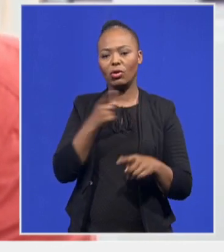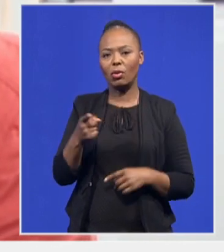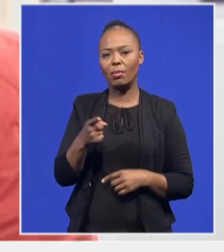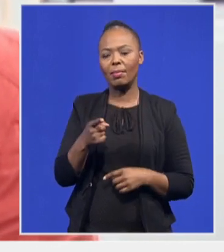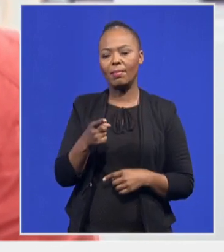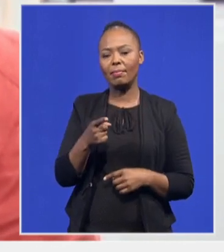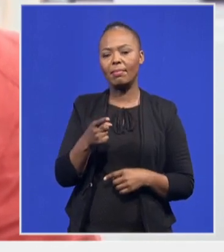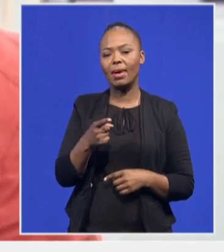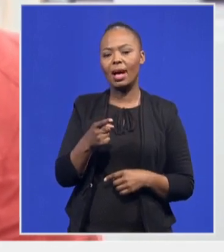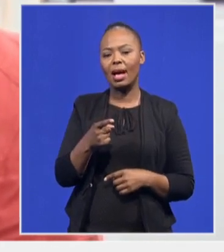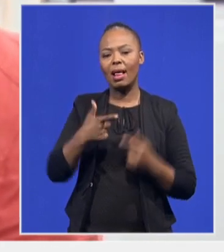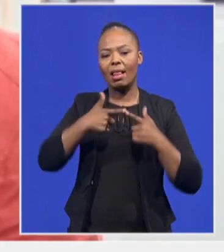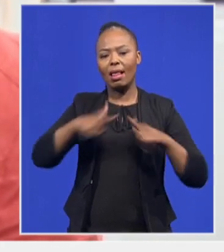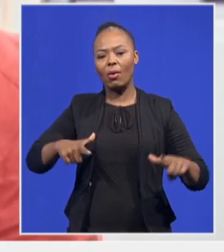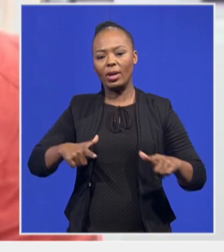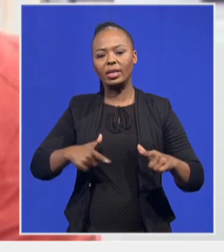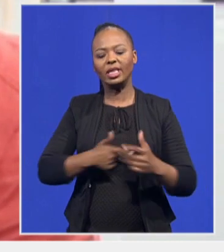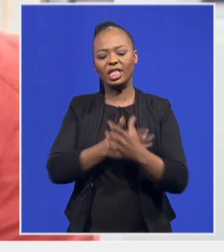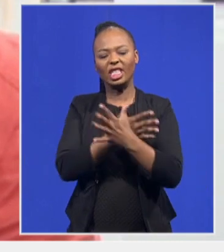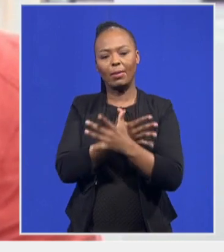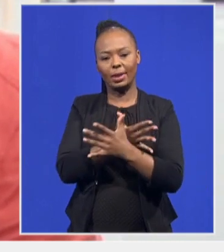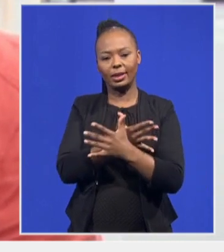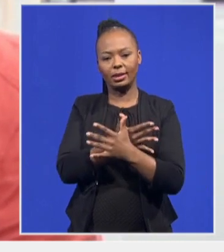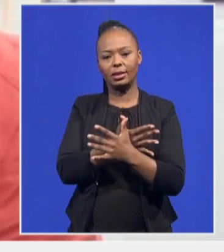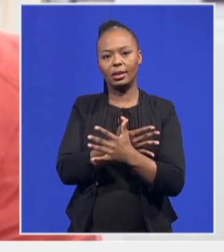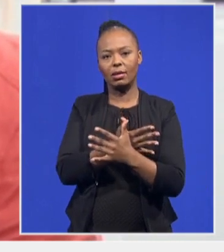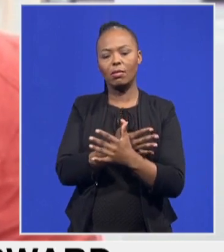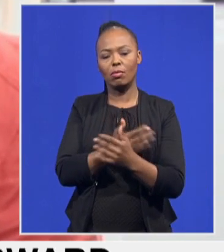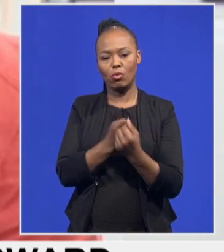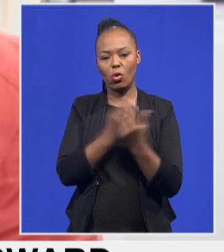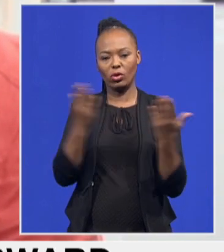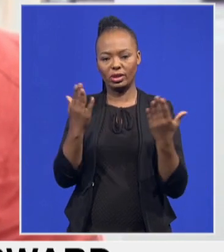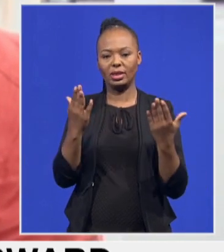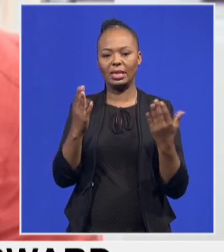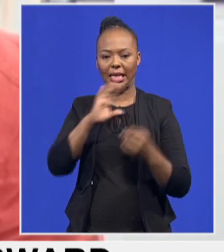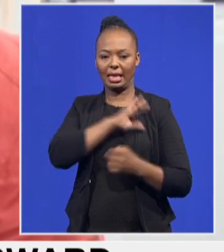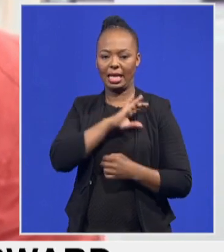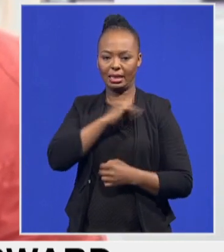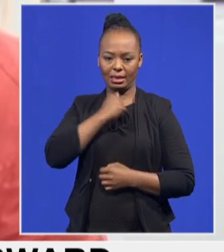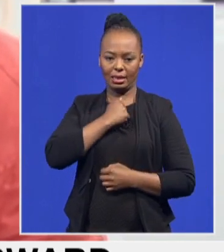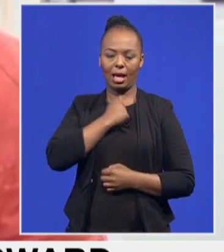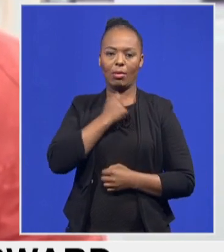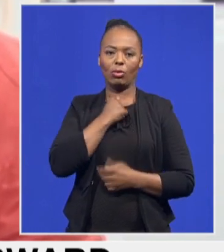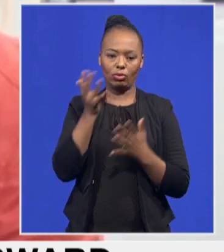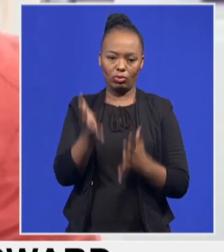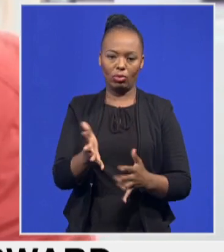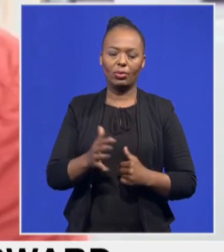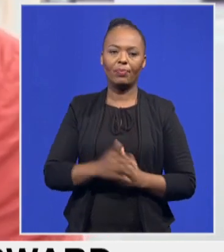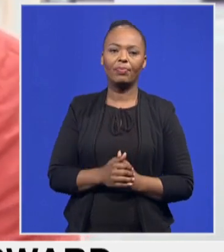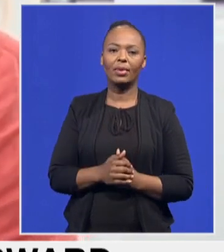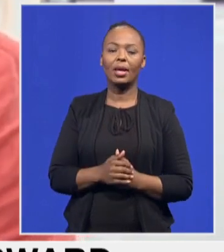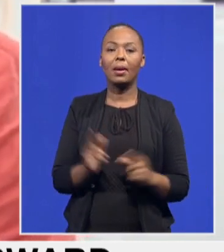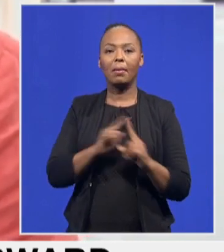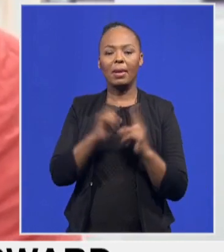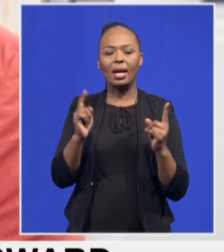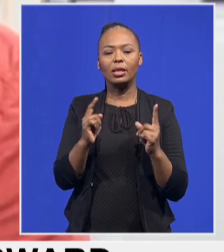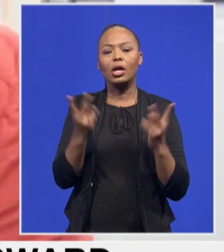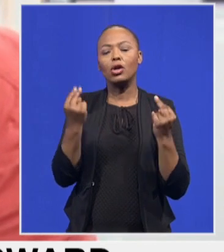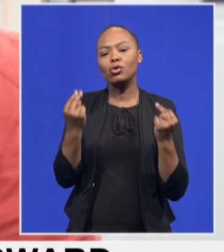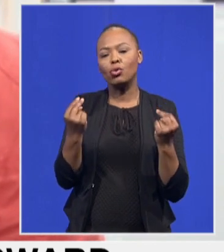market. And it's always interesting for us to get to know new